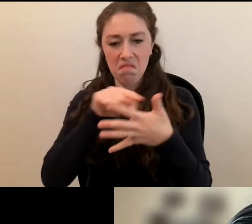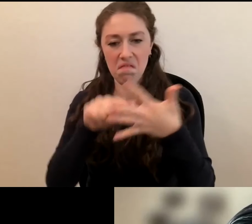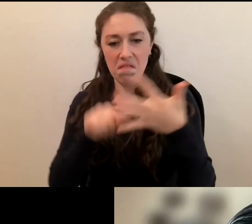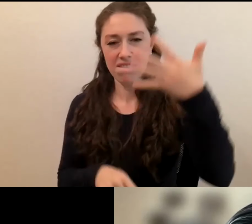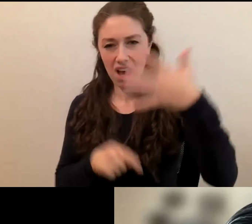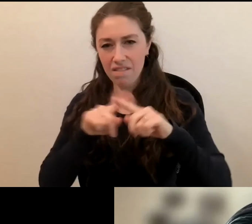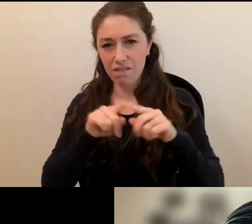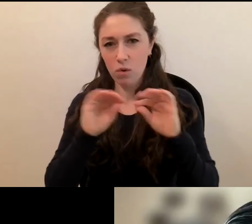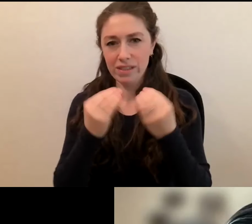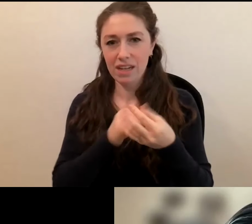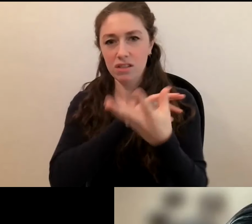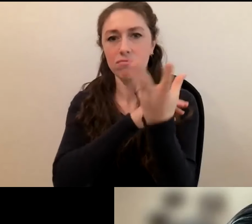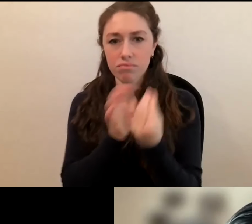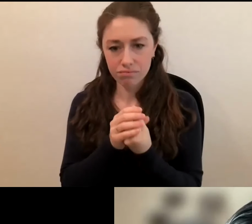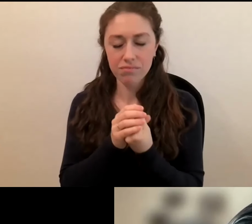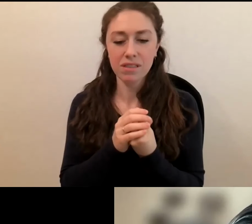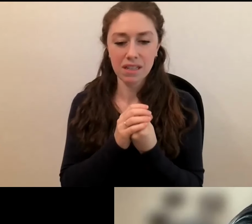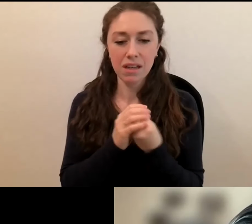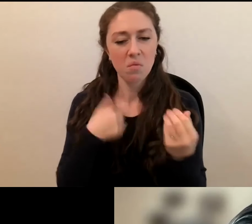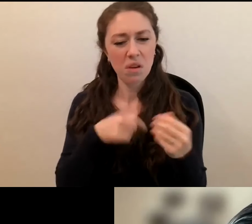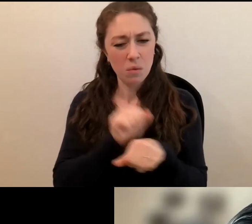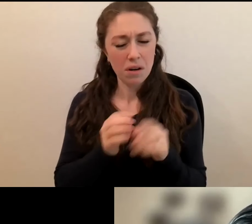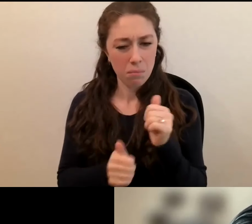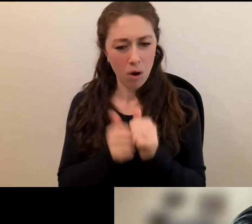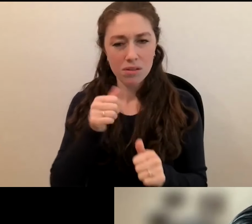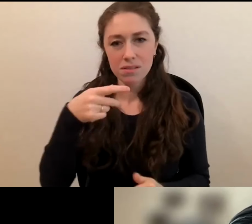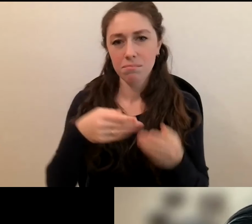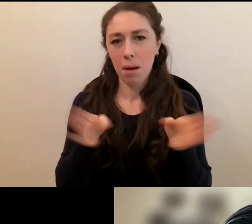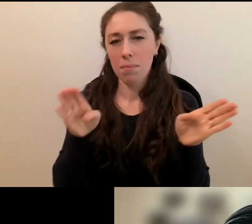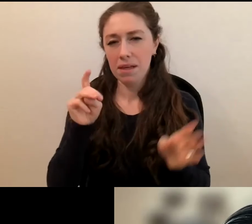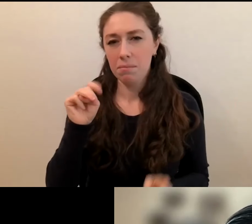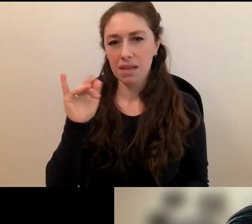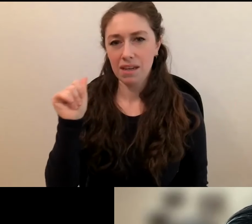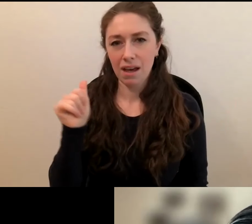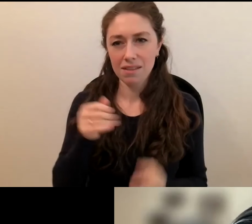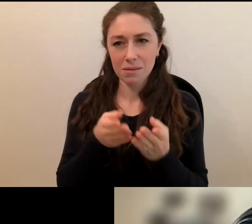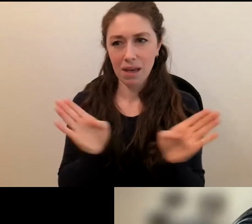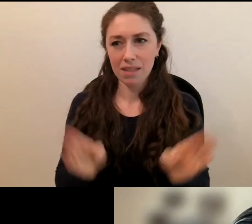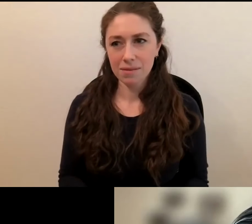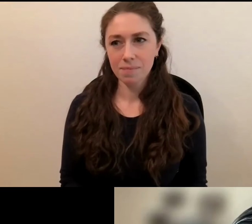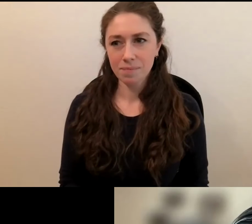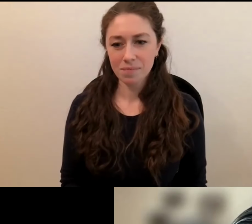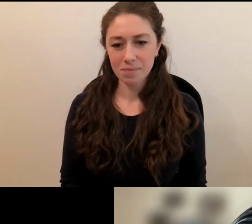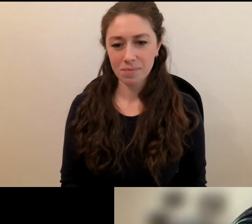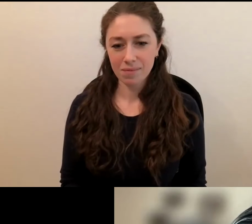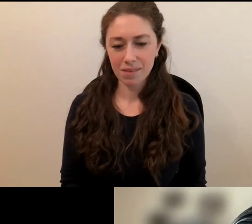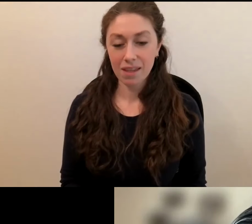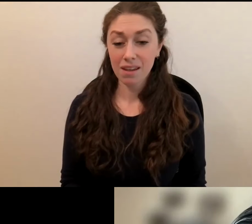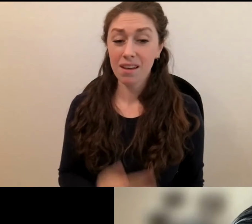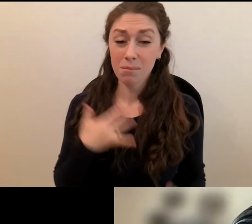organizations, and we primarily work in the public media space. I am really excited to be a part of